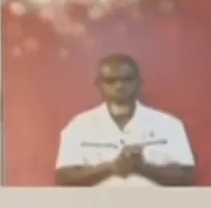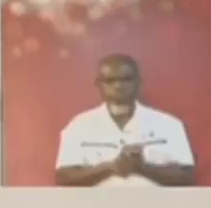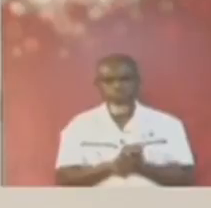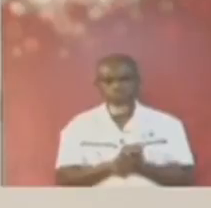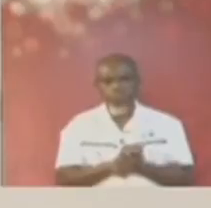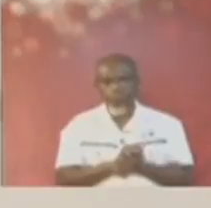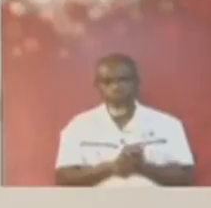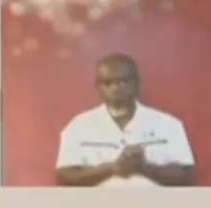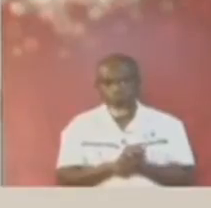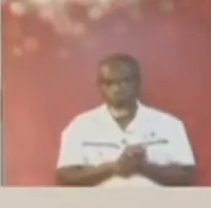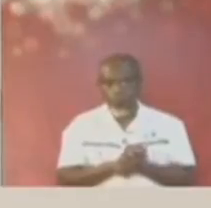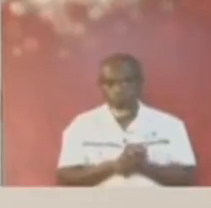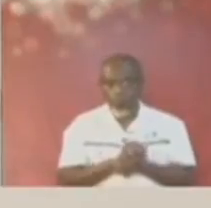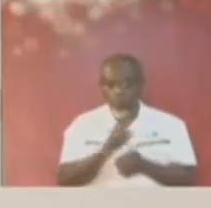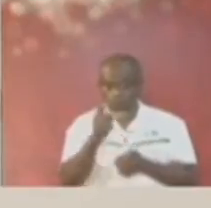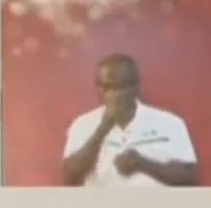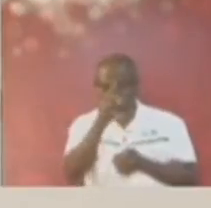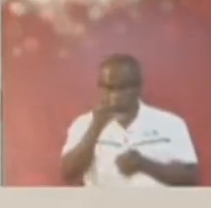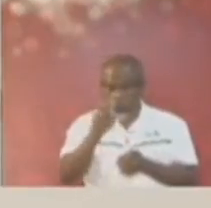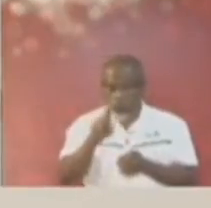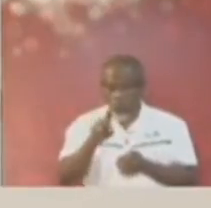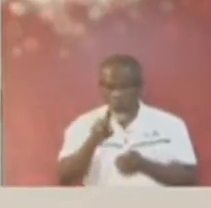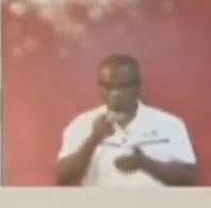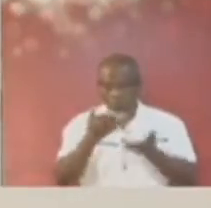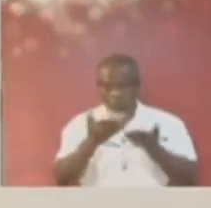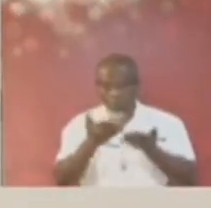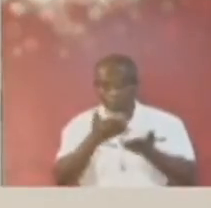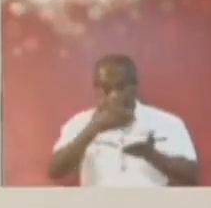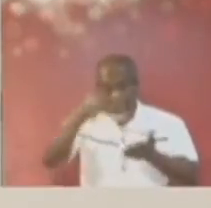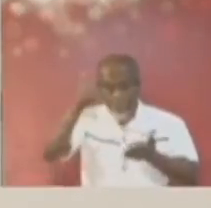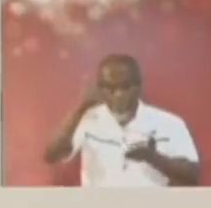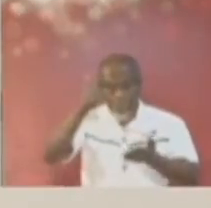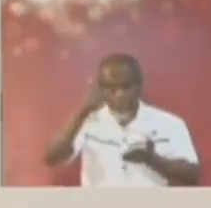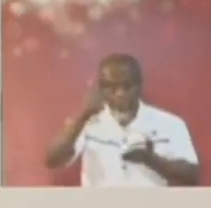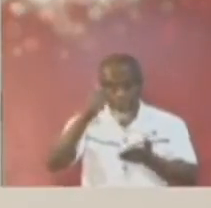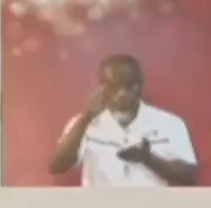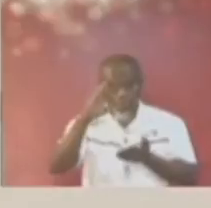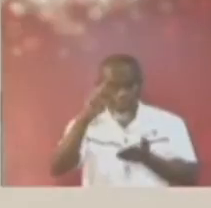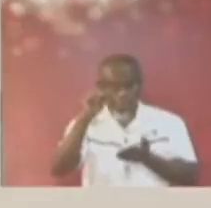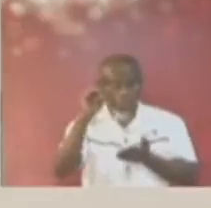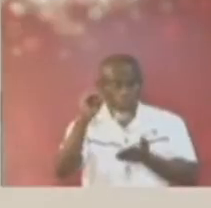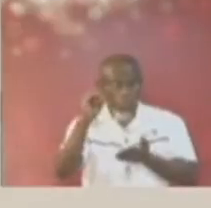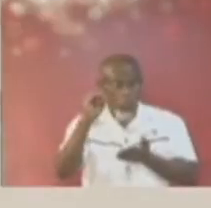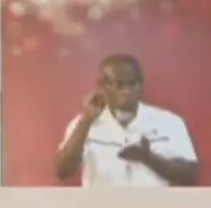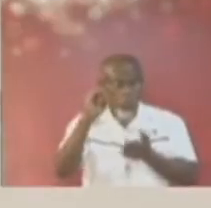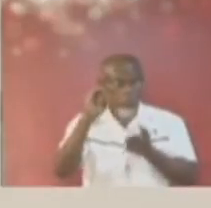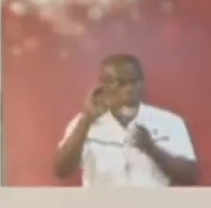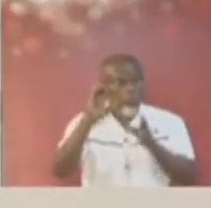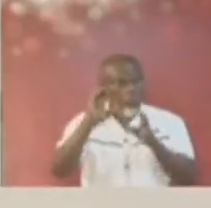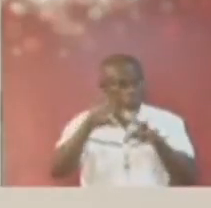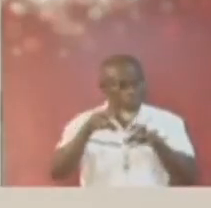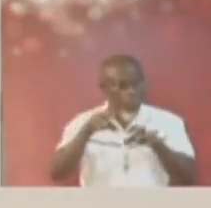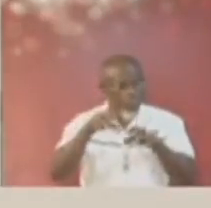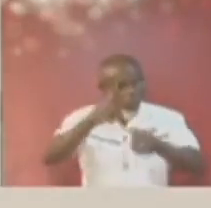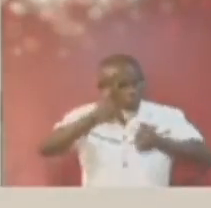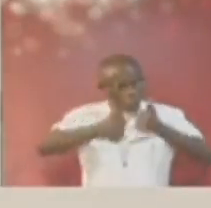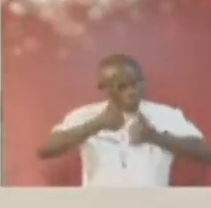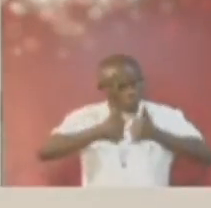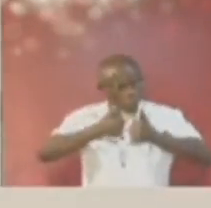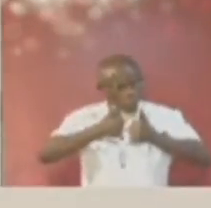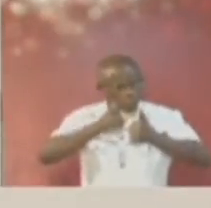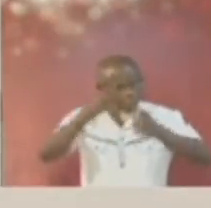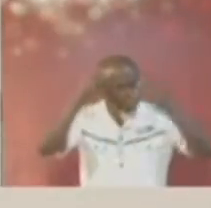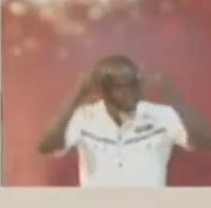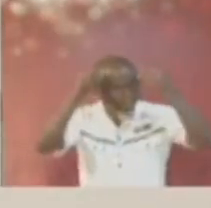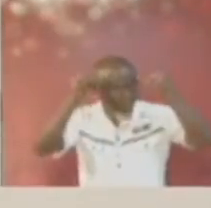best pleased to respond to the question on which of the ministries is really lead